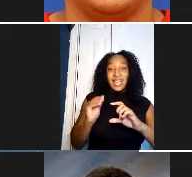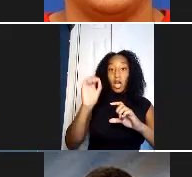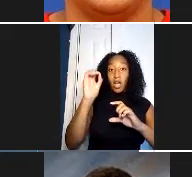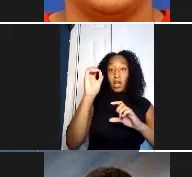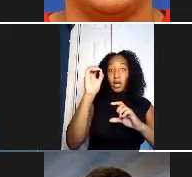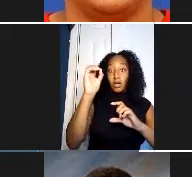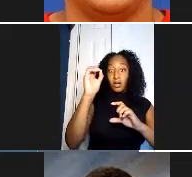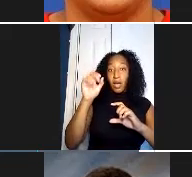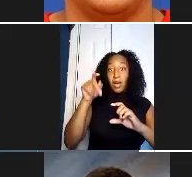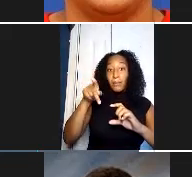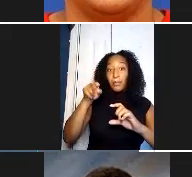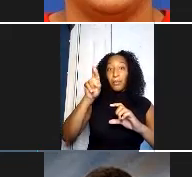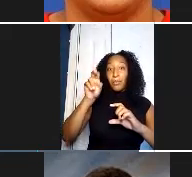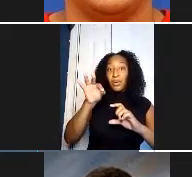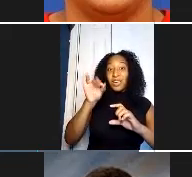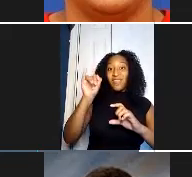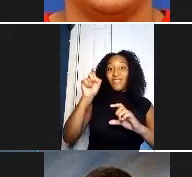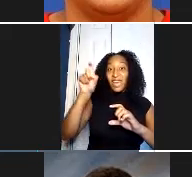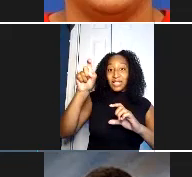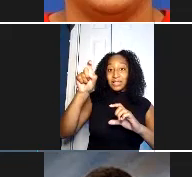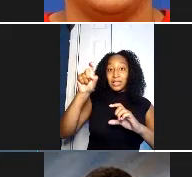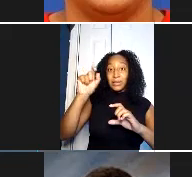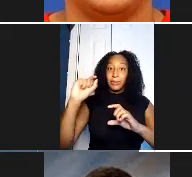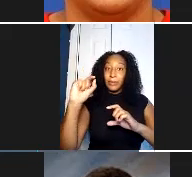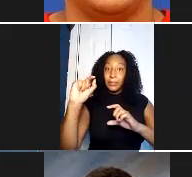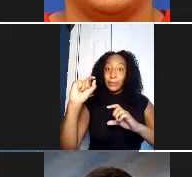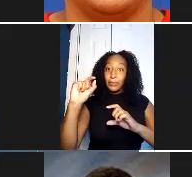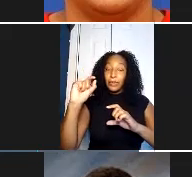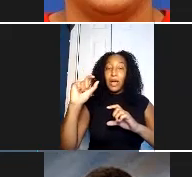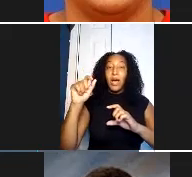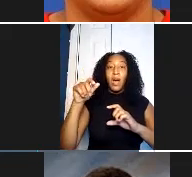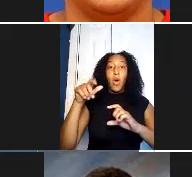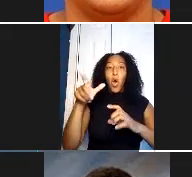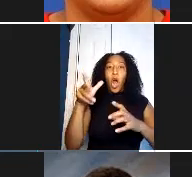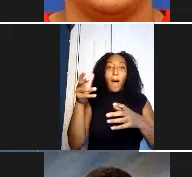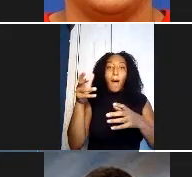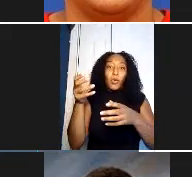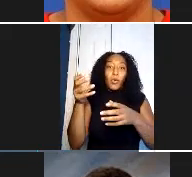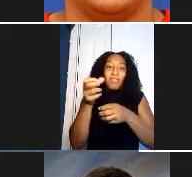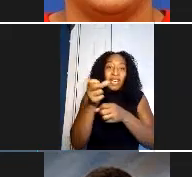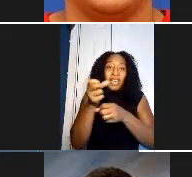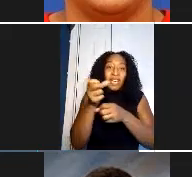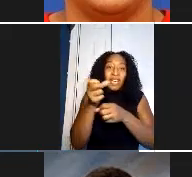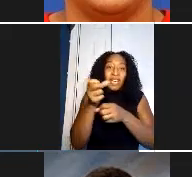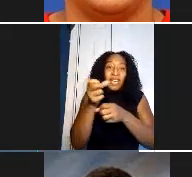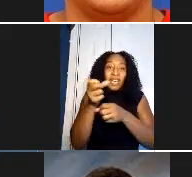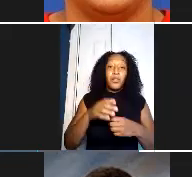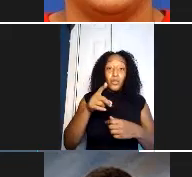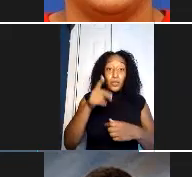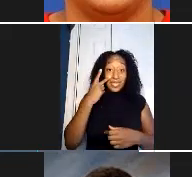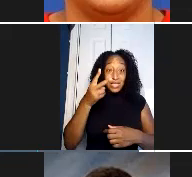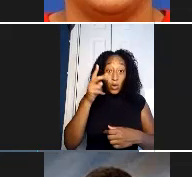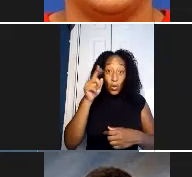and an abbreviation. So for example, on this table, you can see that